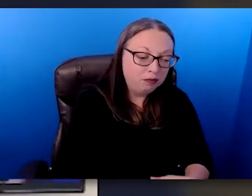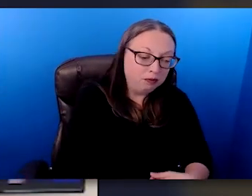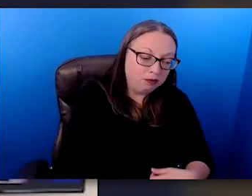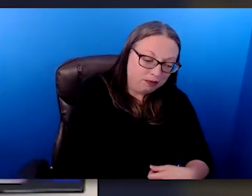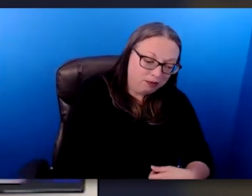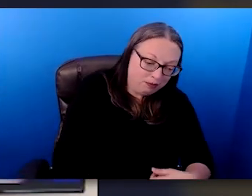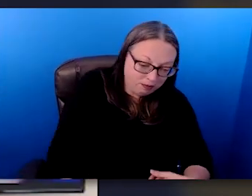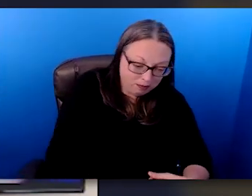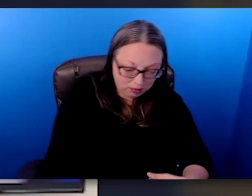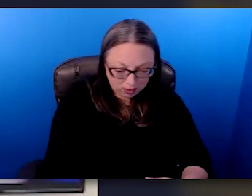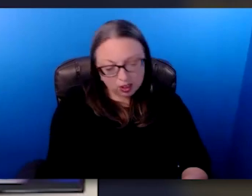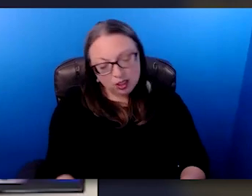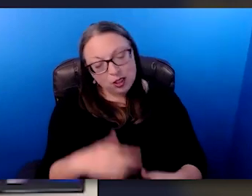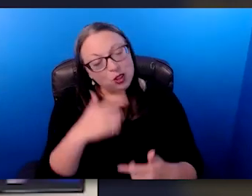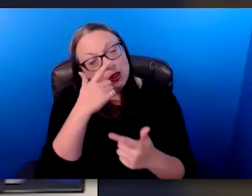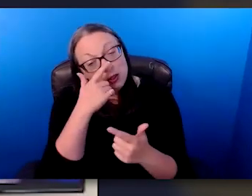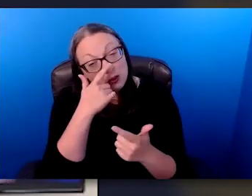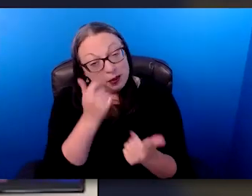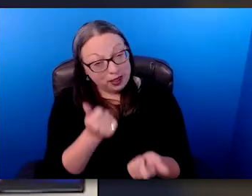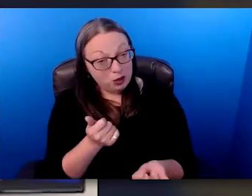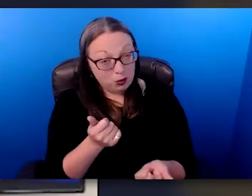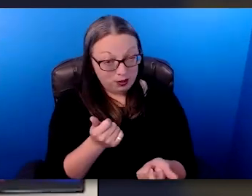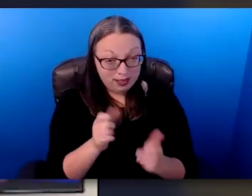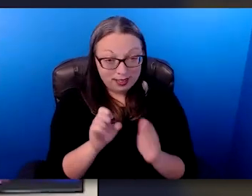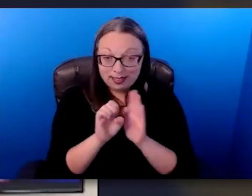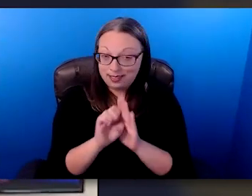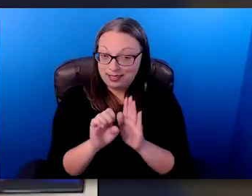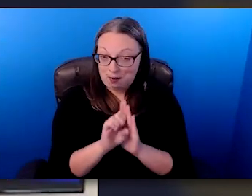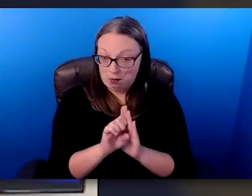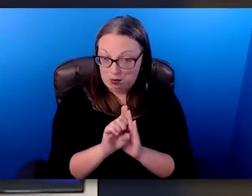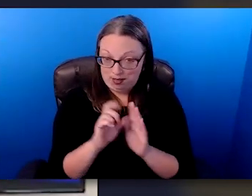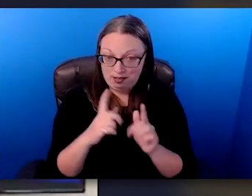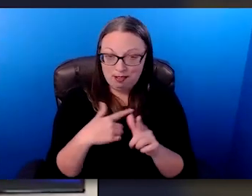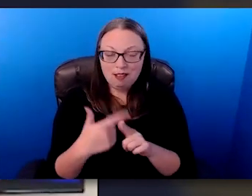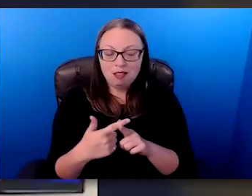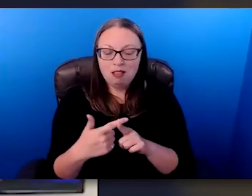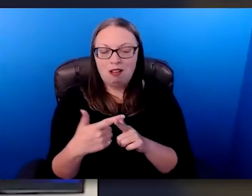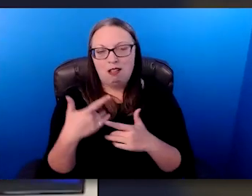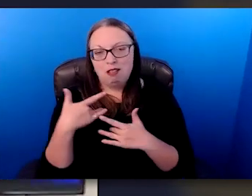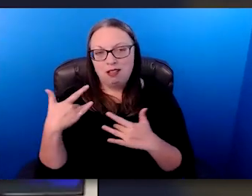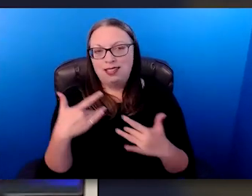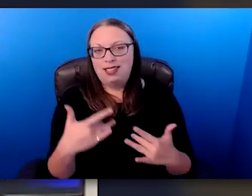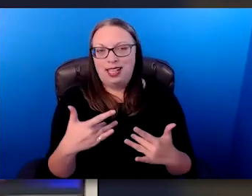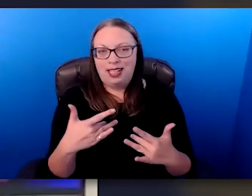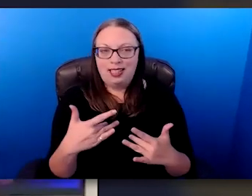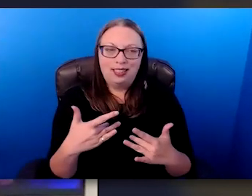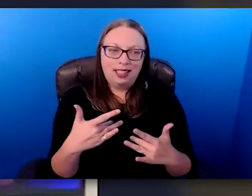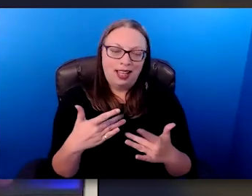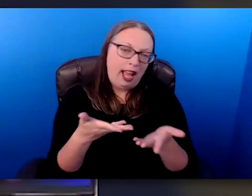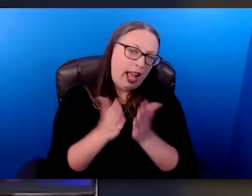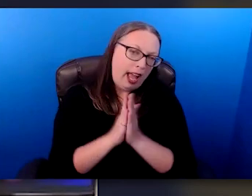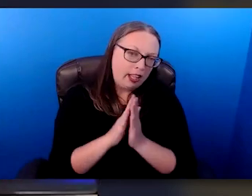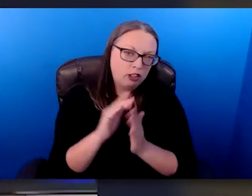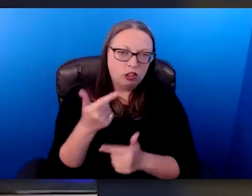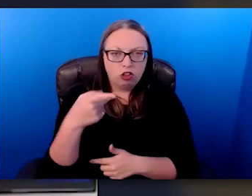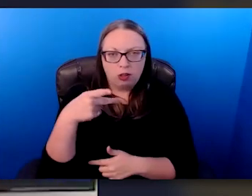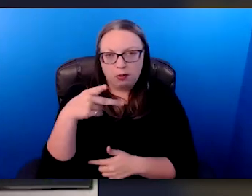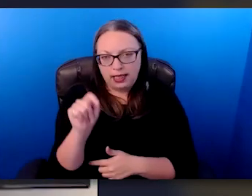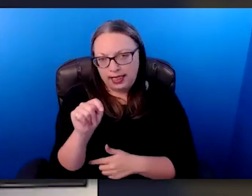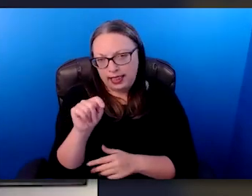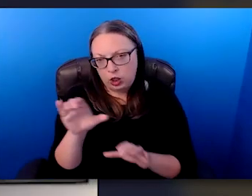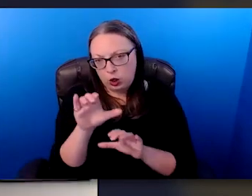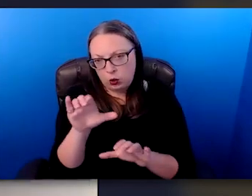So I think there are some interesting examples, and then there's the sort of the usual ask GPT